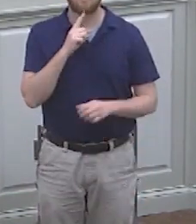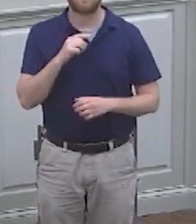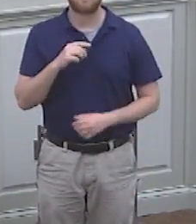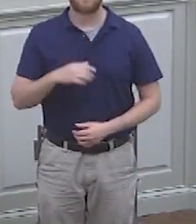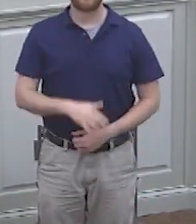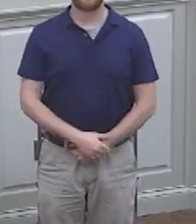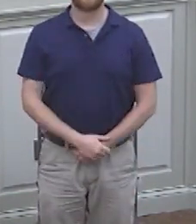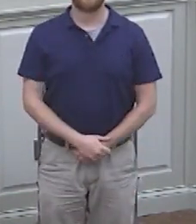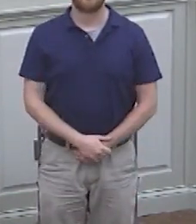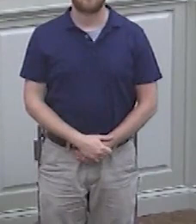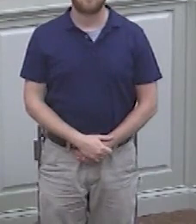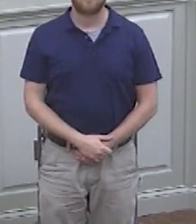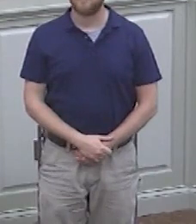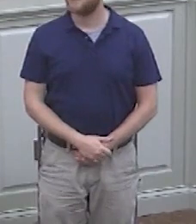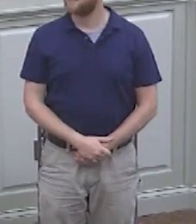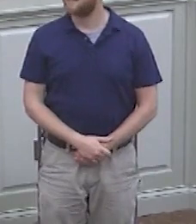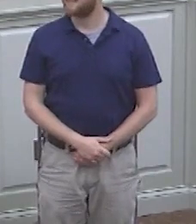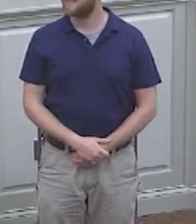Attention.